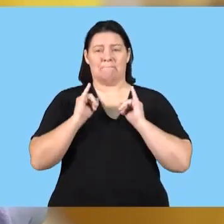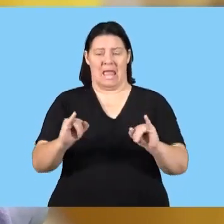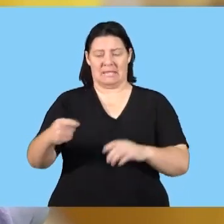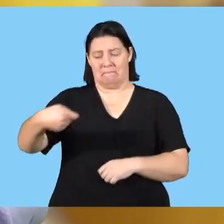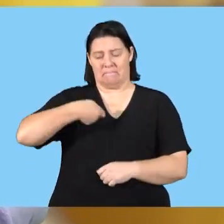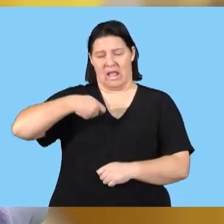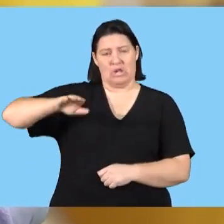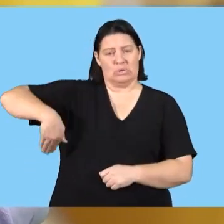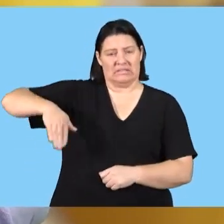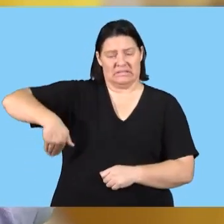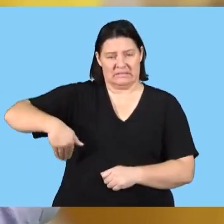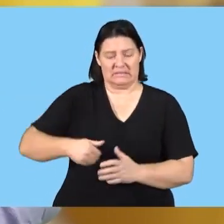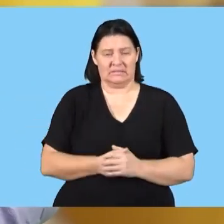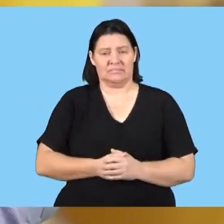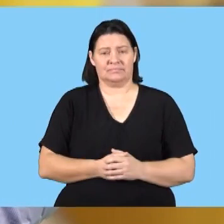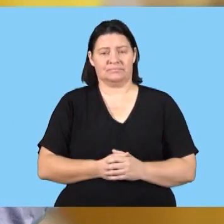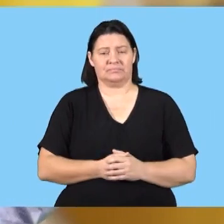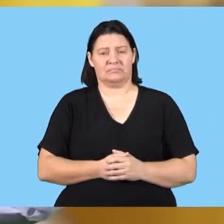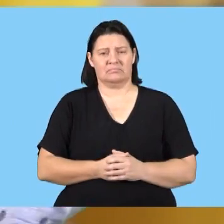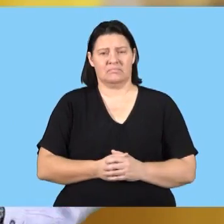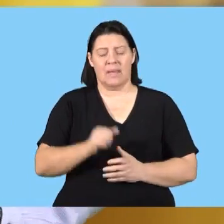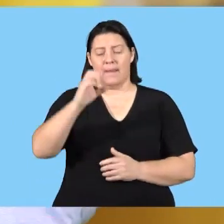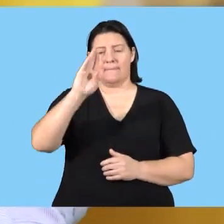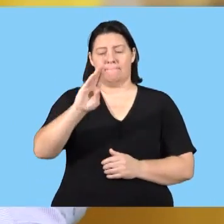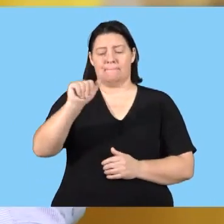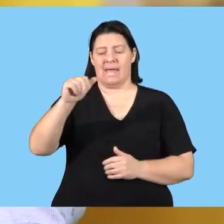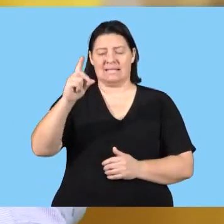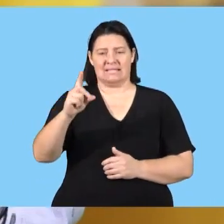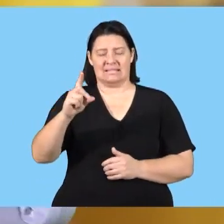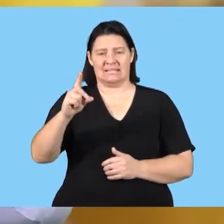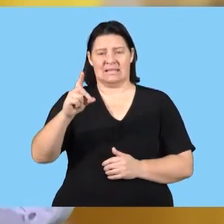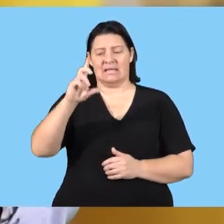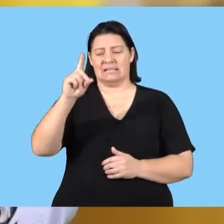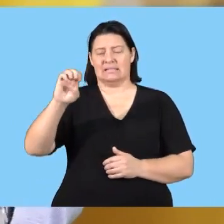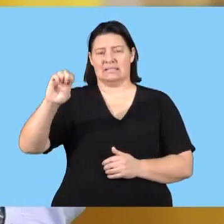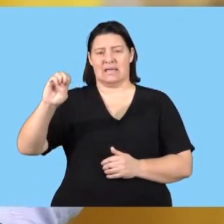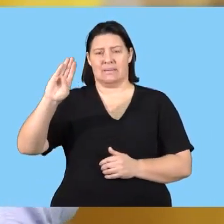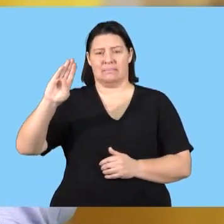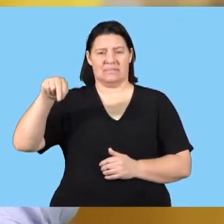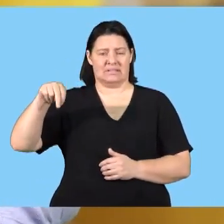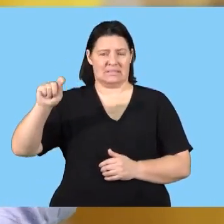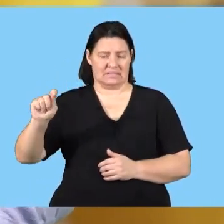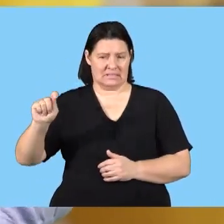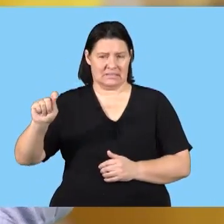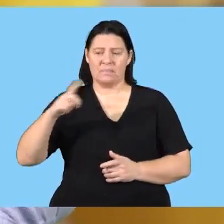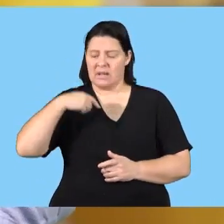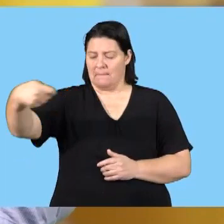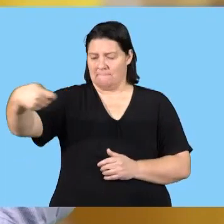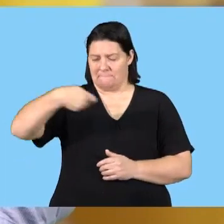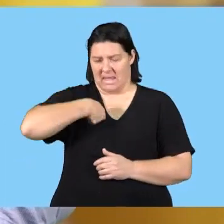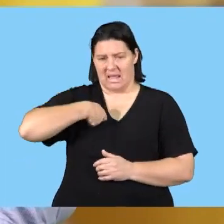debts. Bad debts. What are bad debts? What comes to your mind when you hear the word